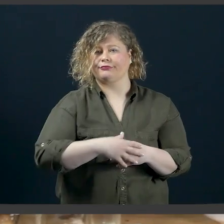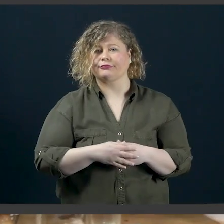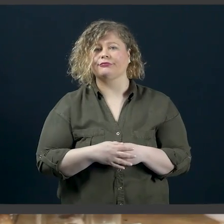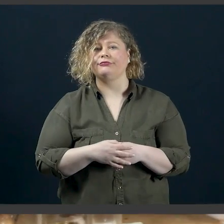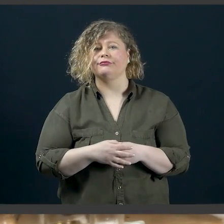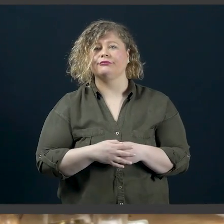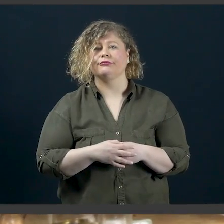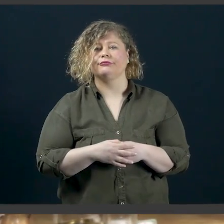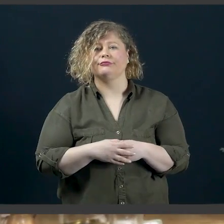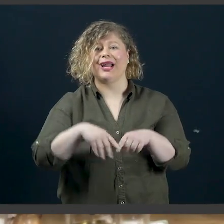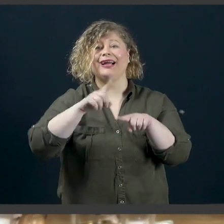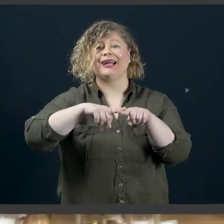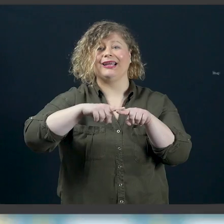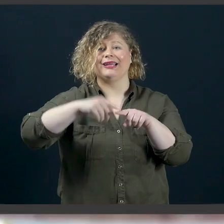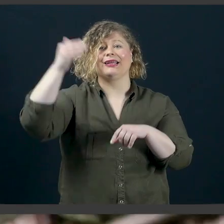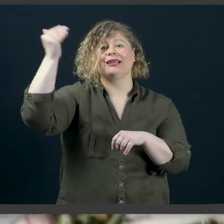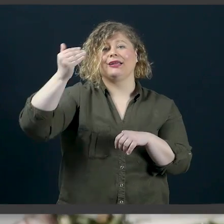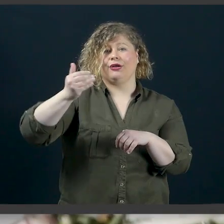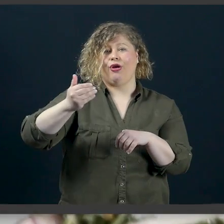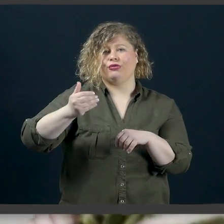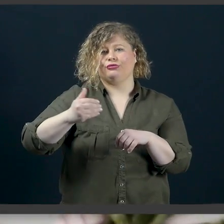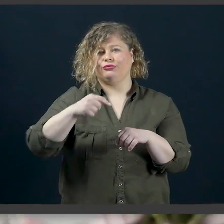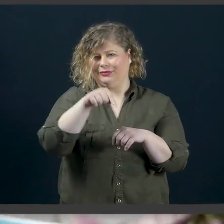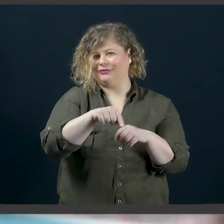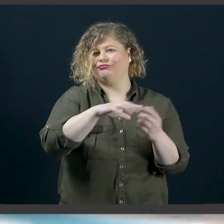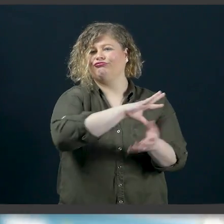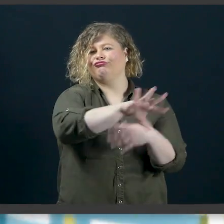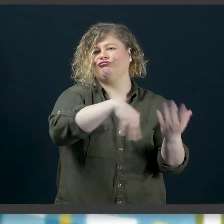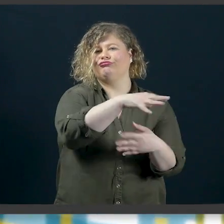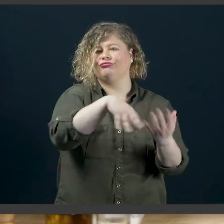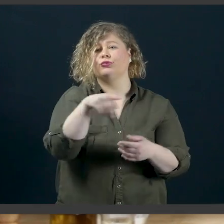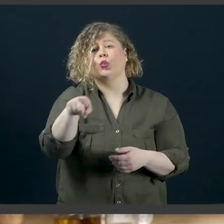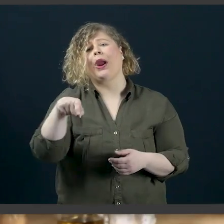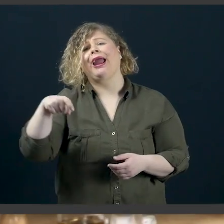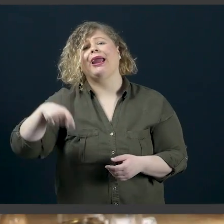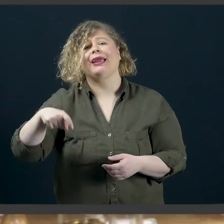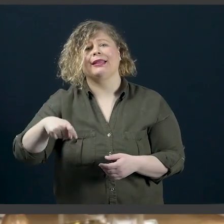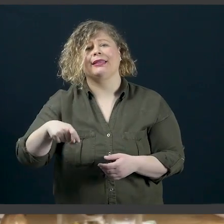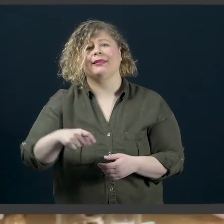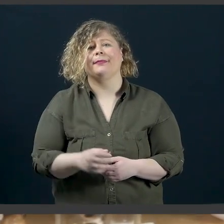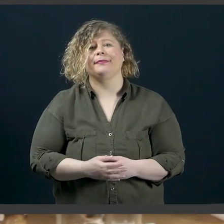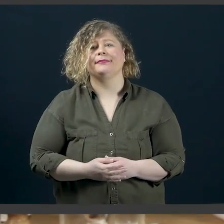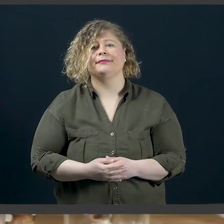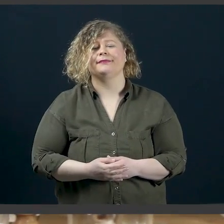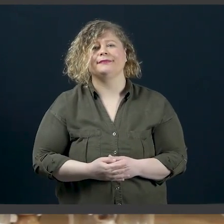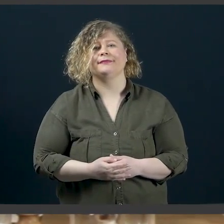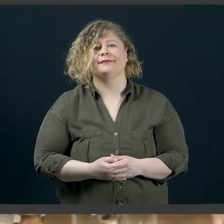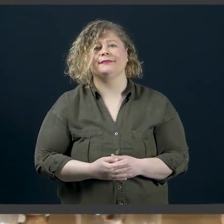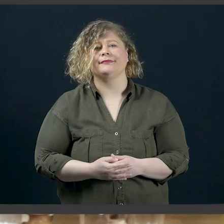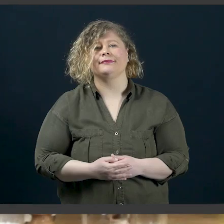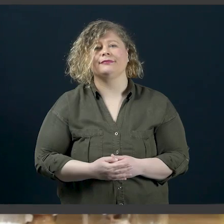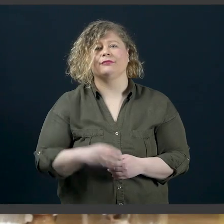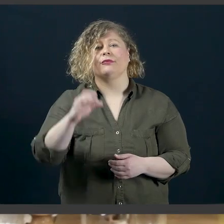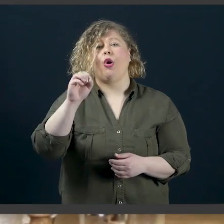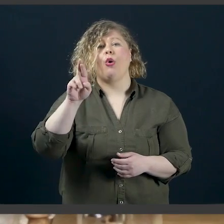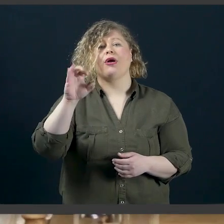I will add my rosemary into the bowl. And to make proper Greek gyros, you